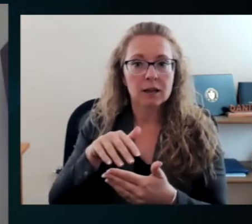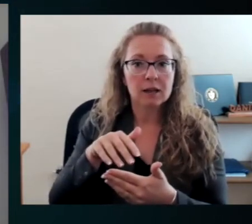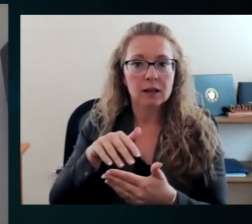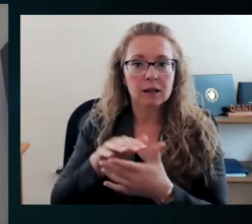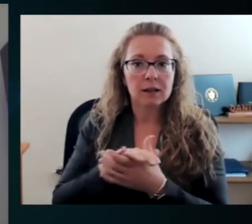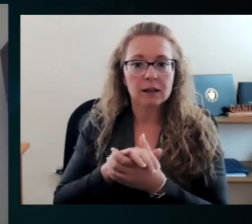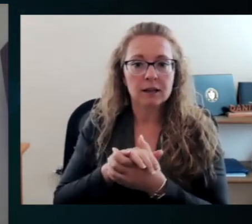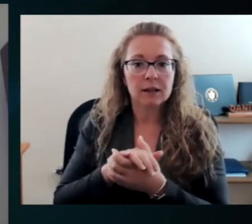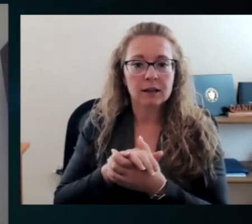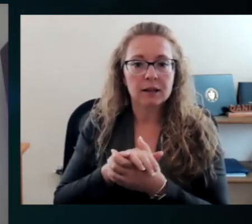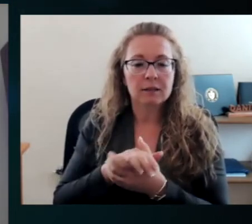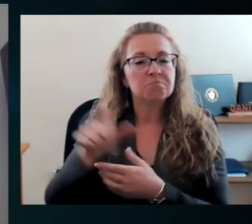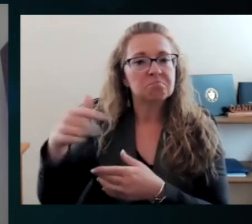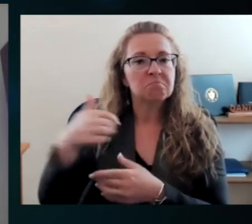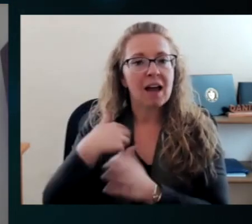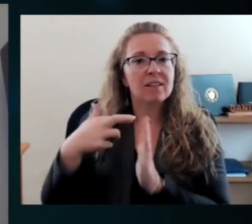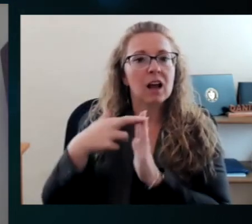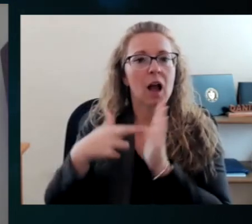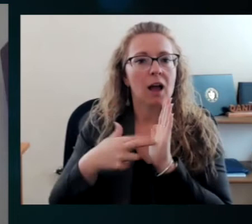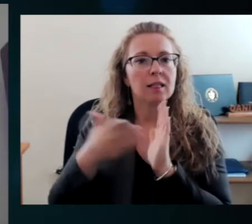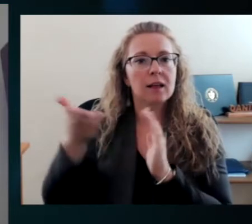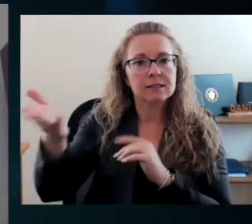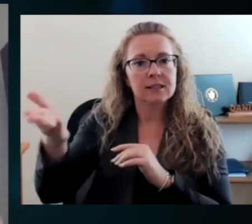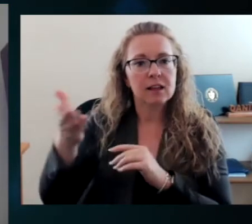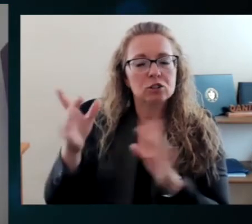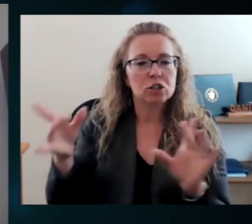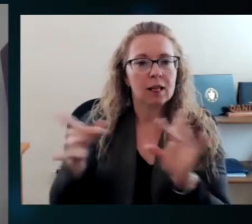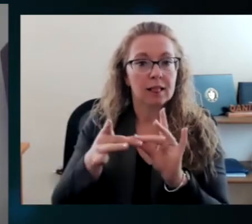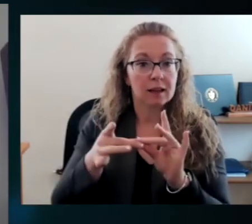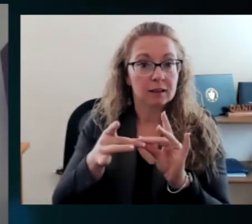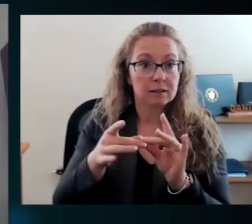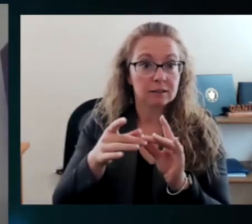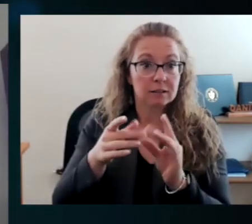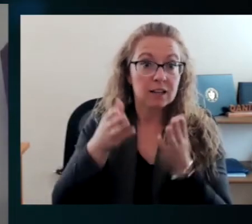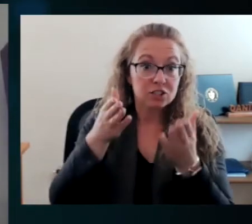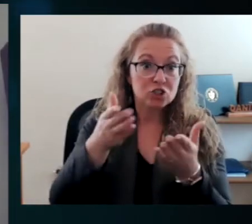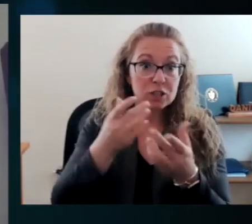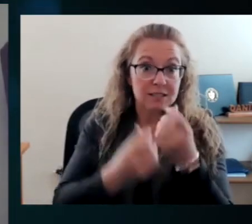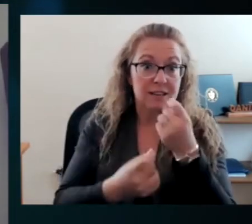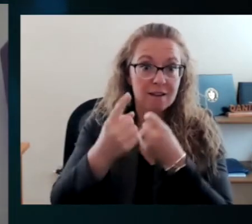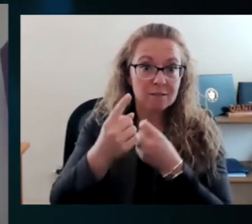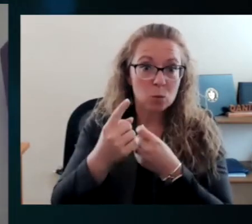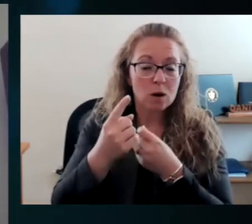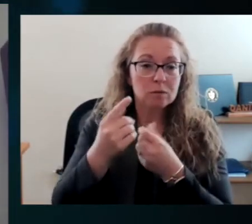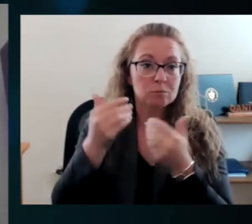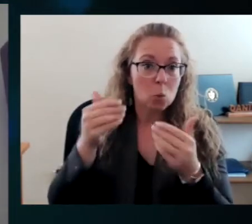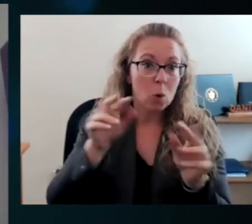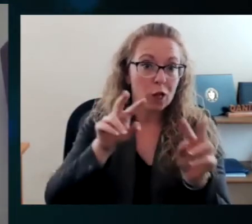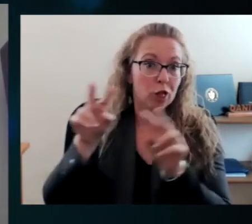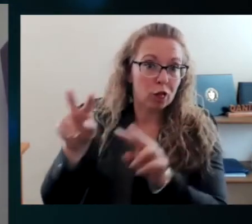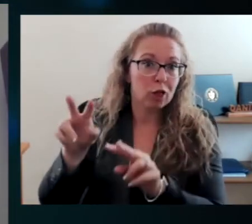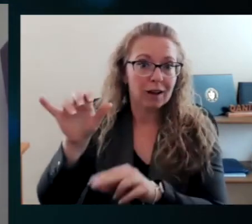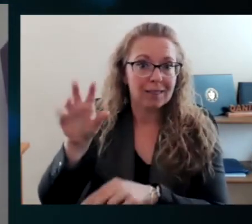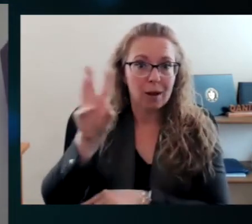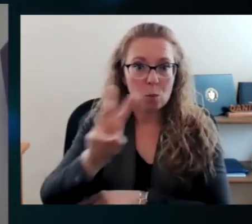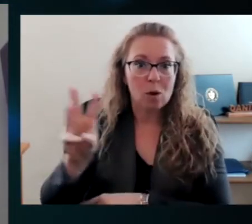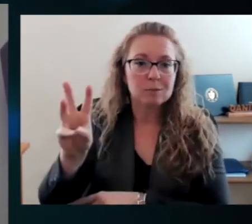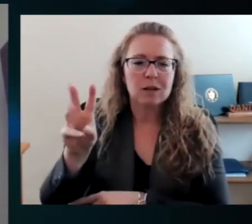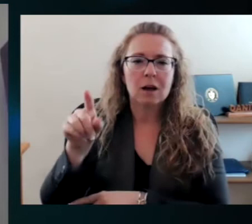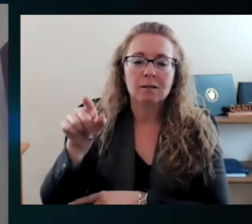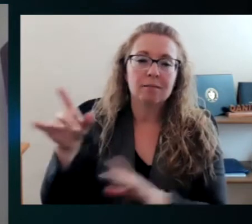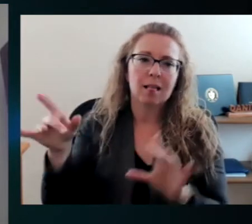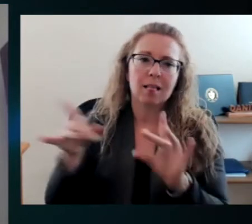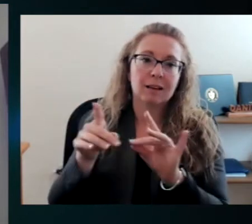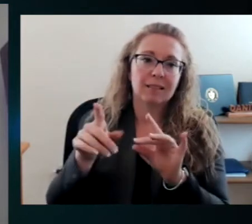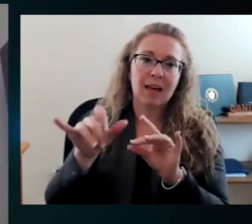these guidelines and included a link. I suggest everyone take a look at that, use that. It's like standard